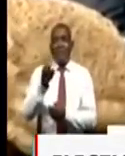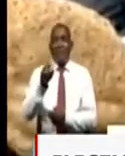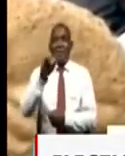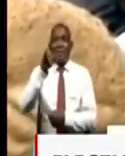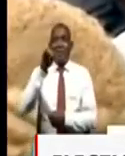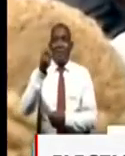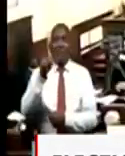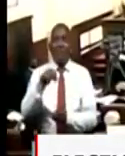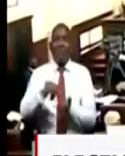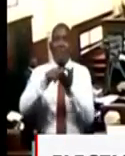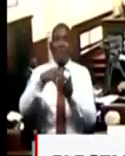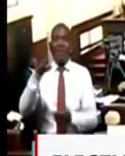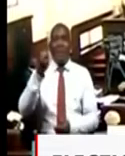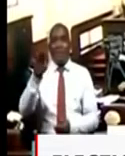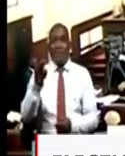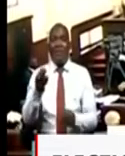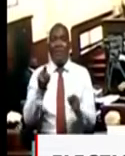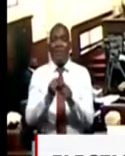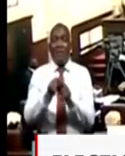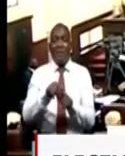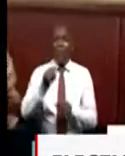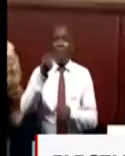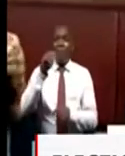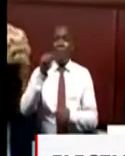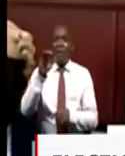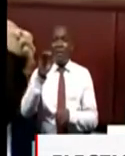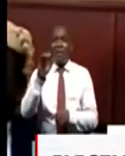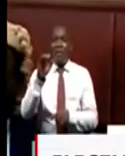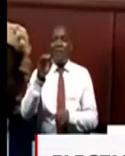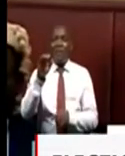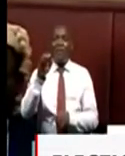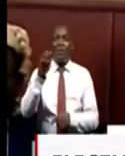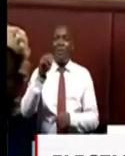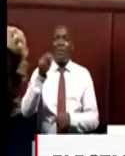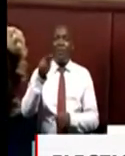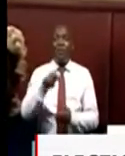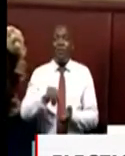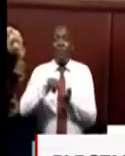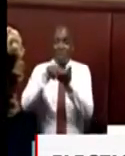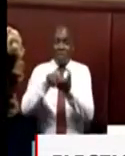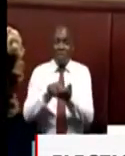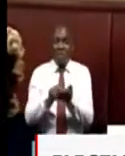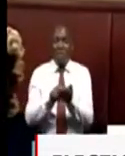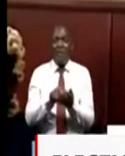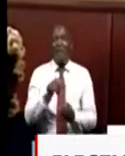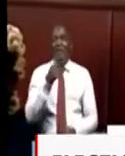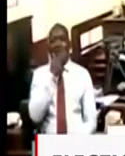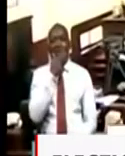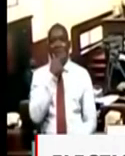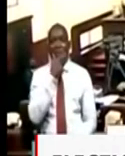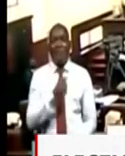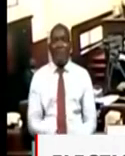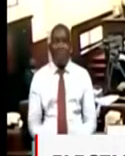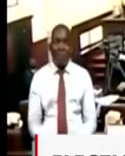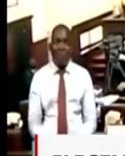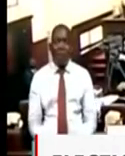former President Mahama seeking to annul the declaration of President Akufo-Addo as president-elect of the 2020 presidential